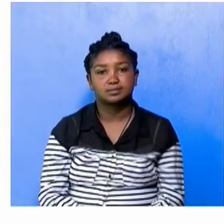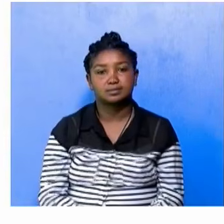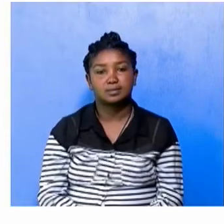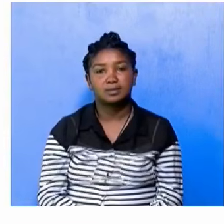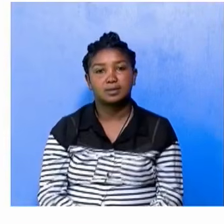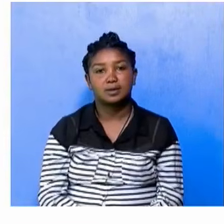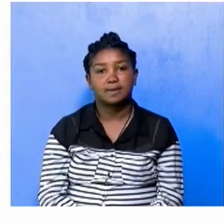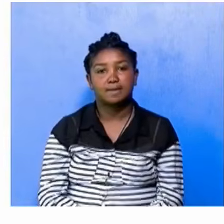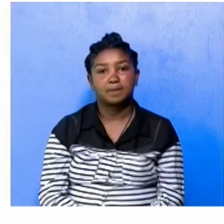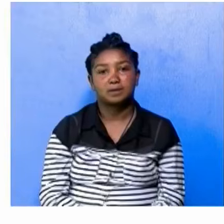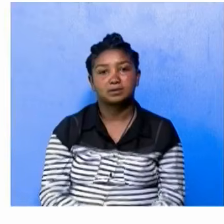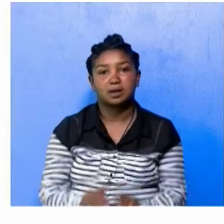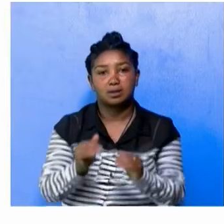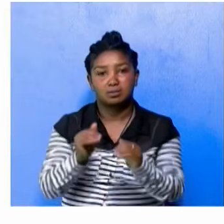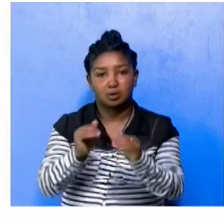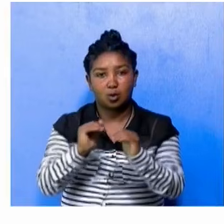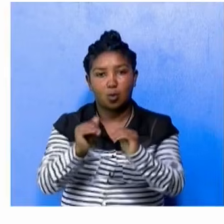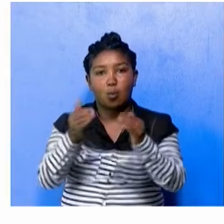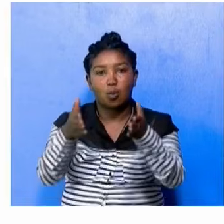box.